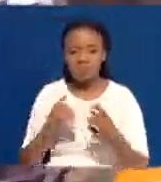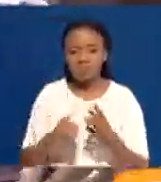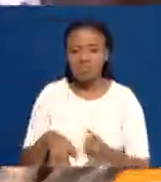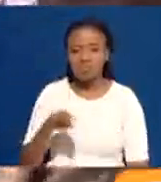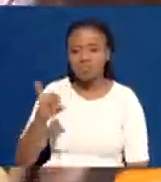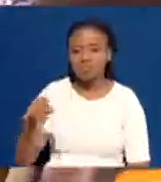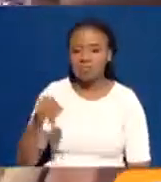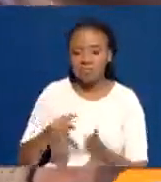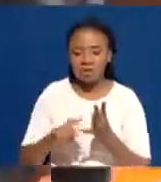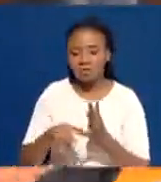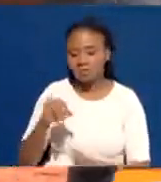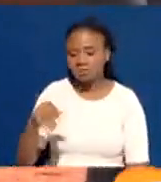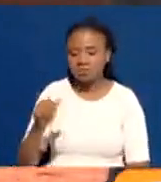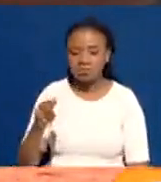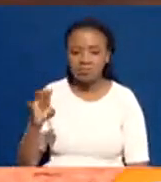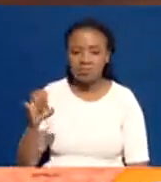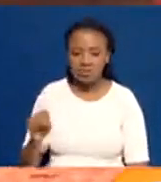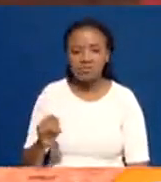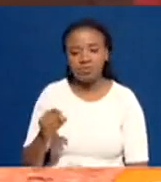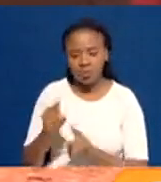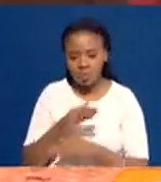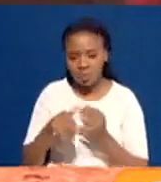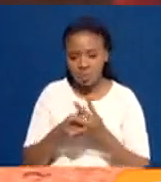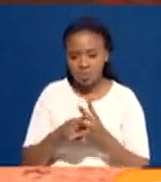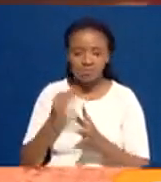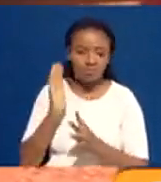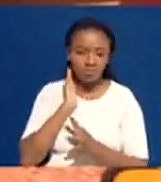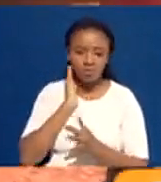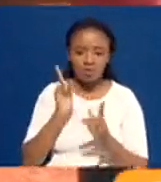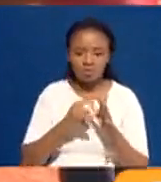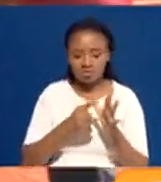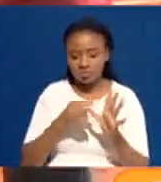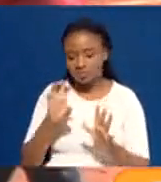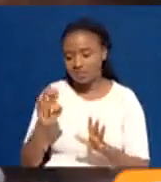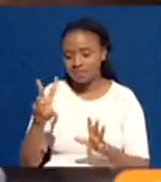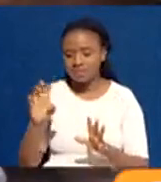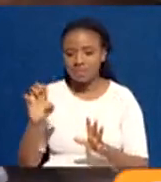the fourth position with 2,191. And Evelyn Waithera got